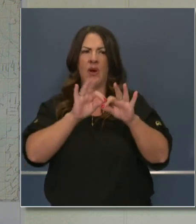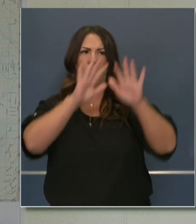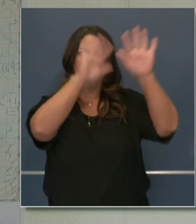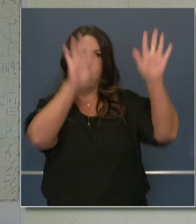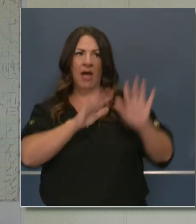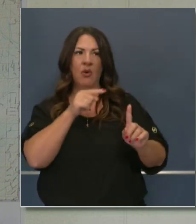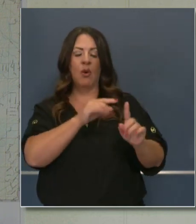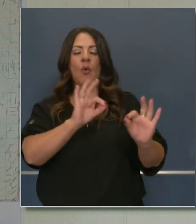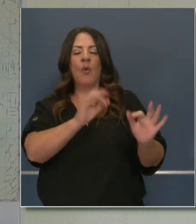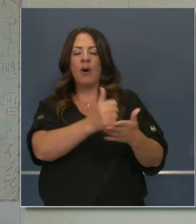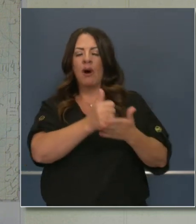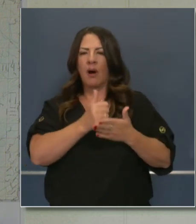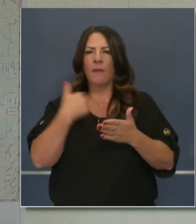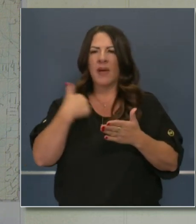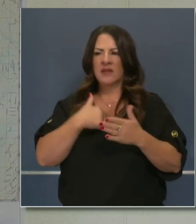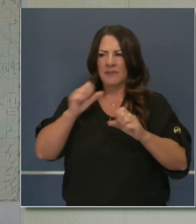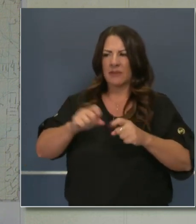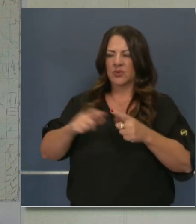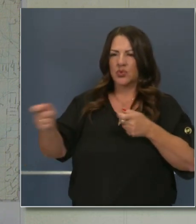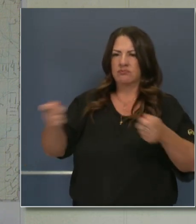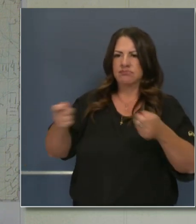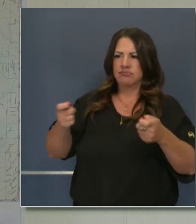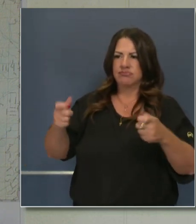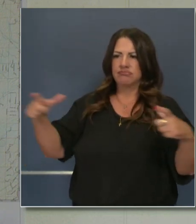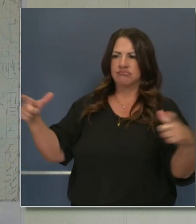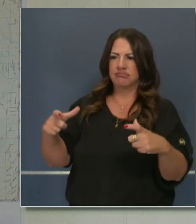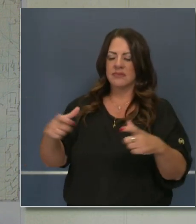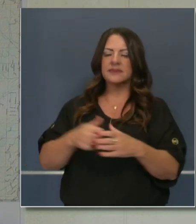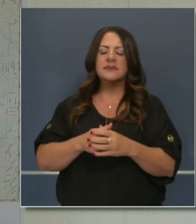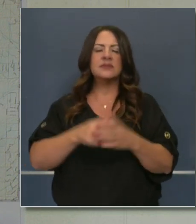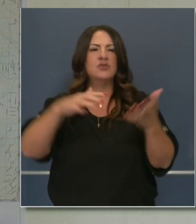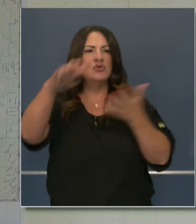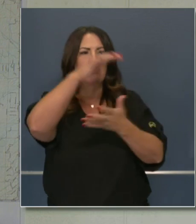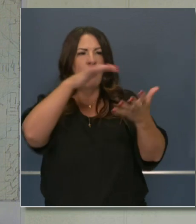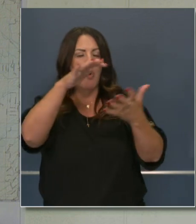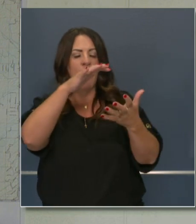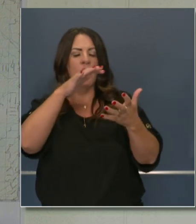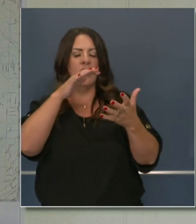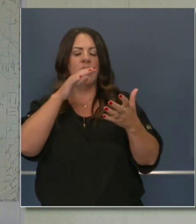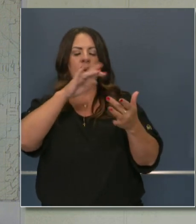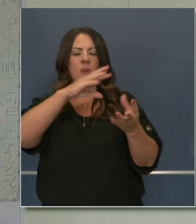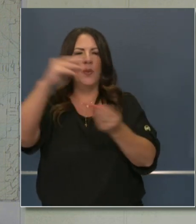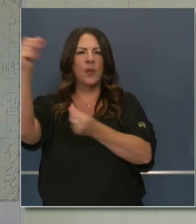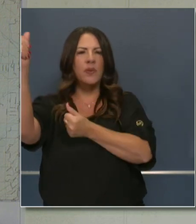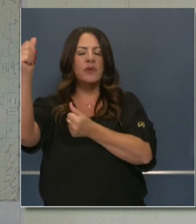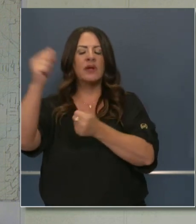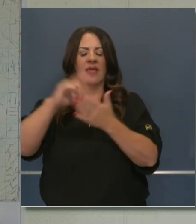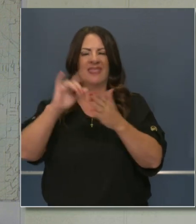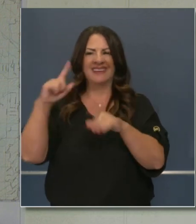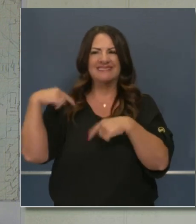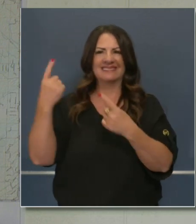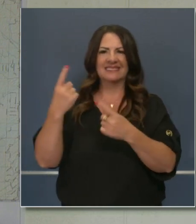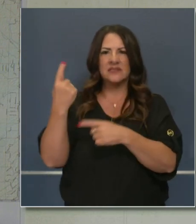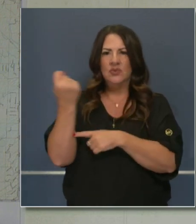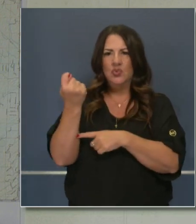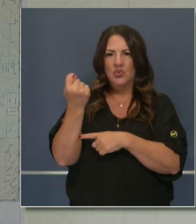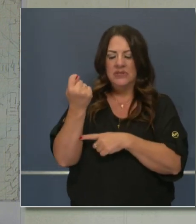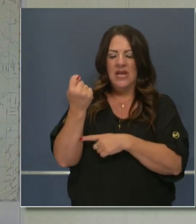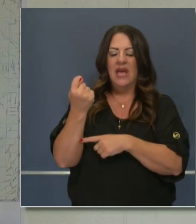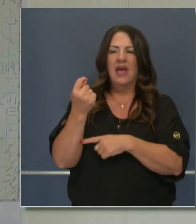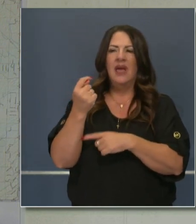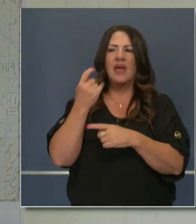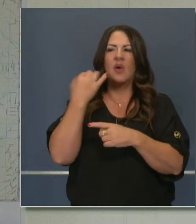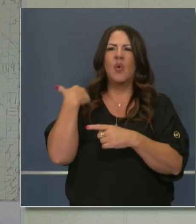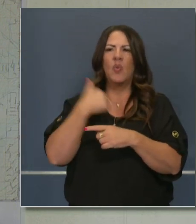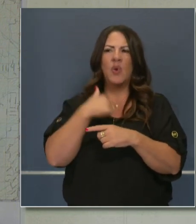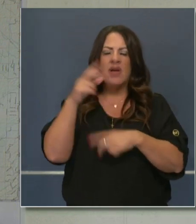containment on the Zogg incident. The smoke inversions have helped us tremendously since basically last Tuesday, with how we've